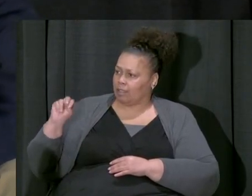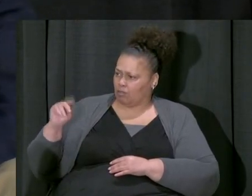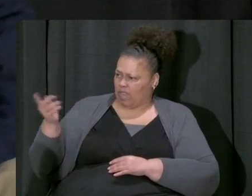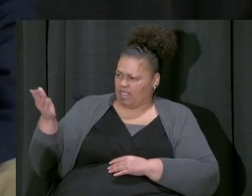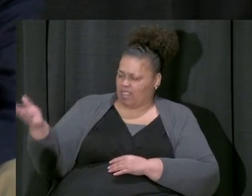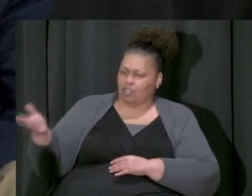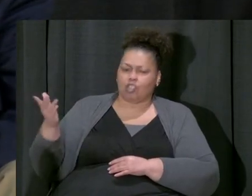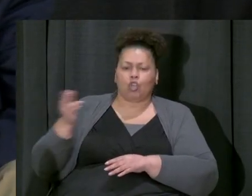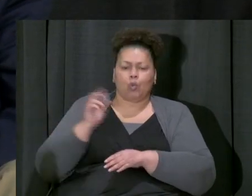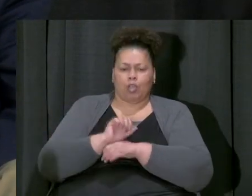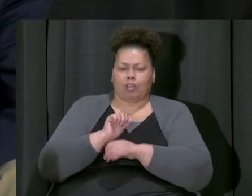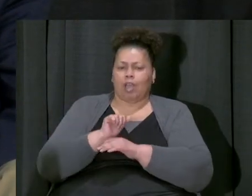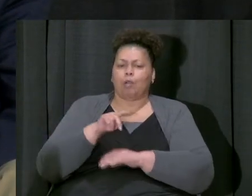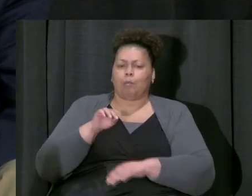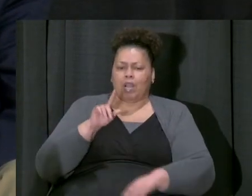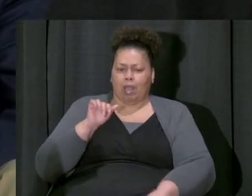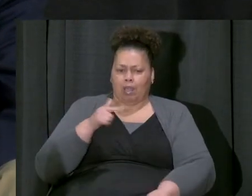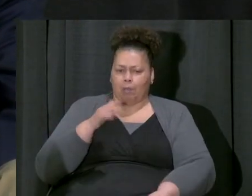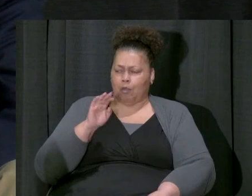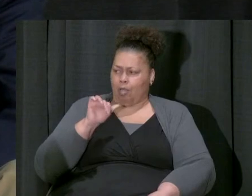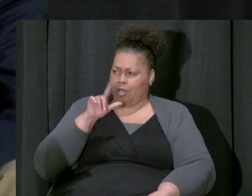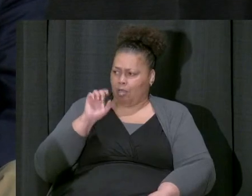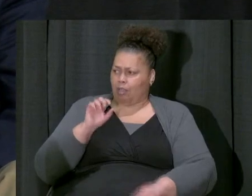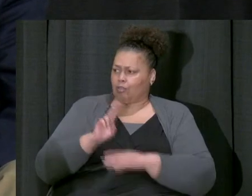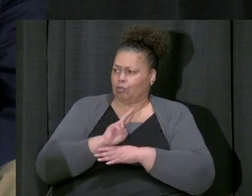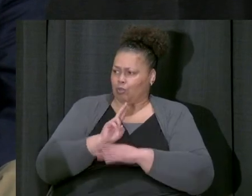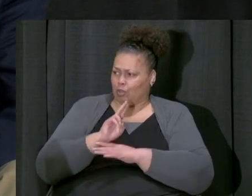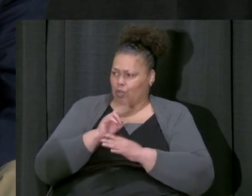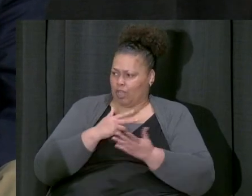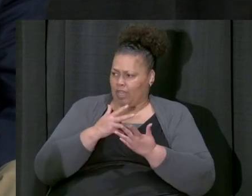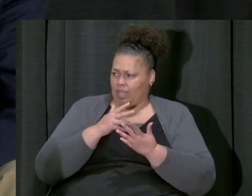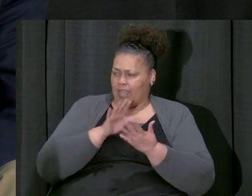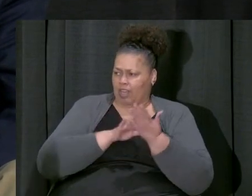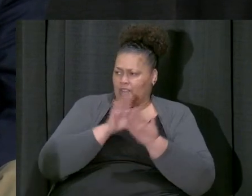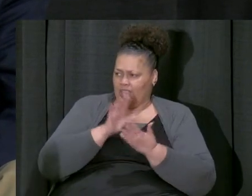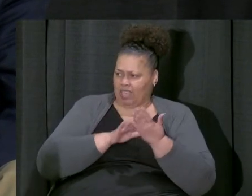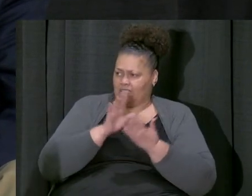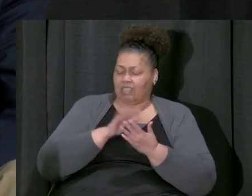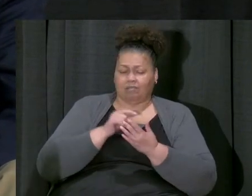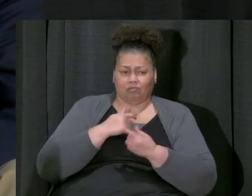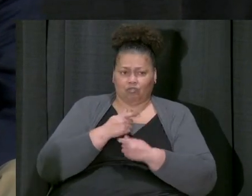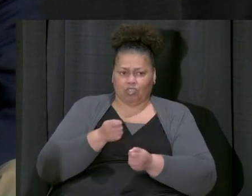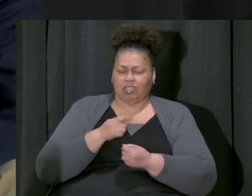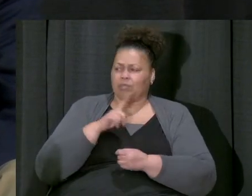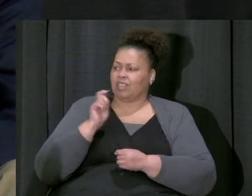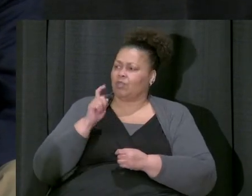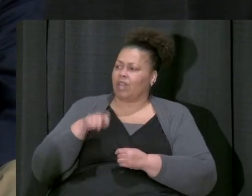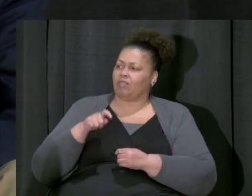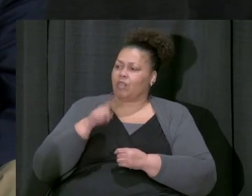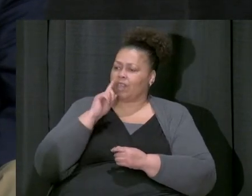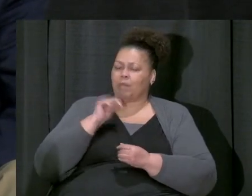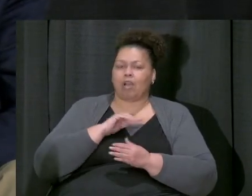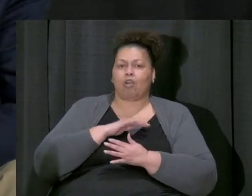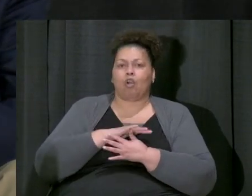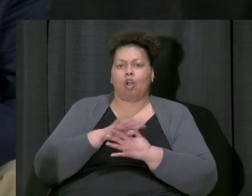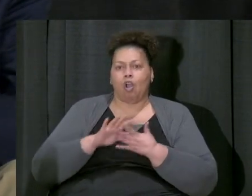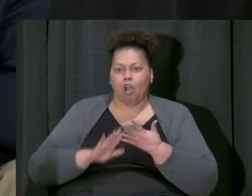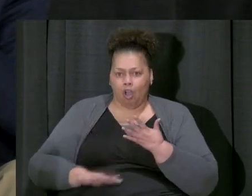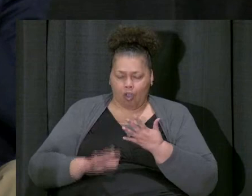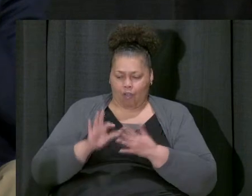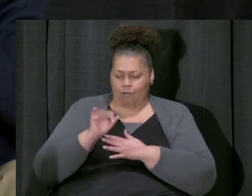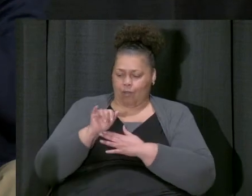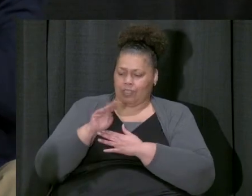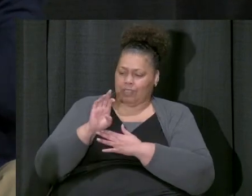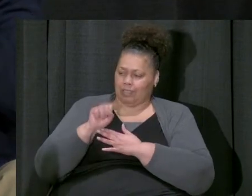pluggable user interfaces. And it's interesting because you have to think about all the forces. So we worked